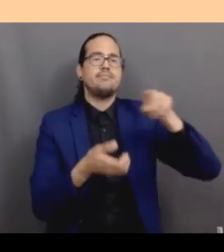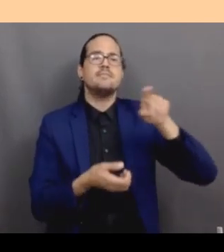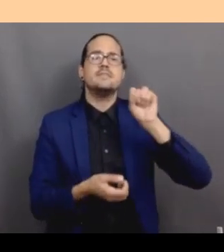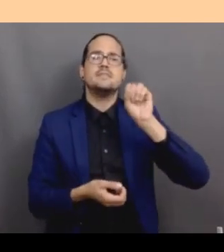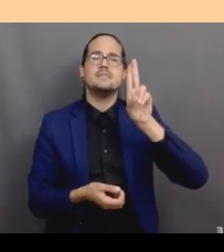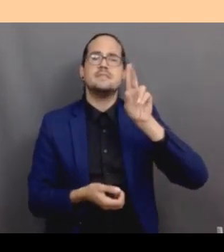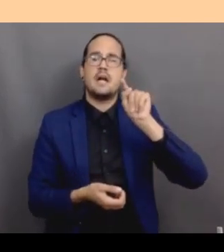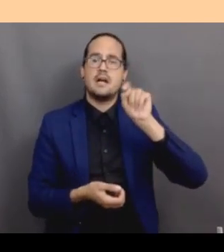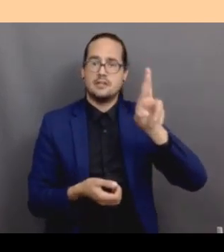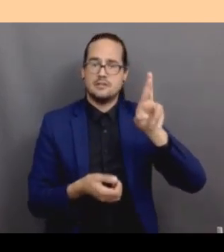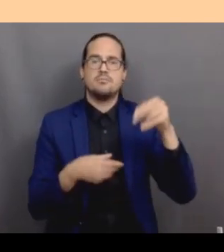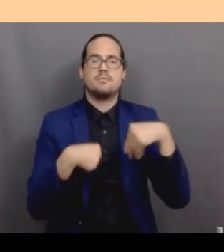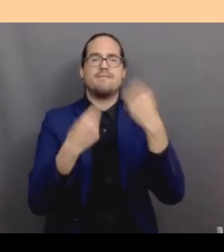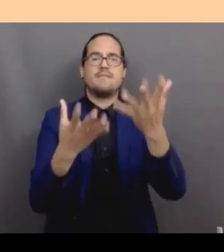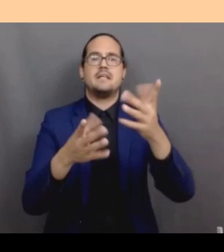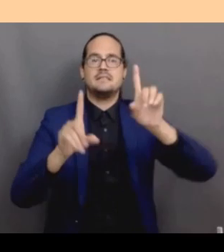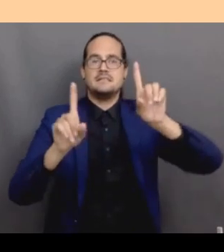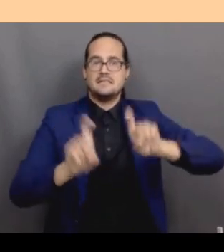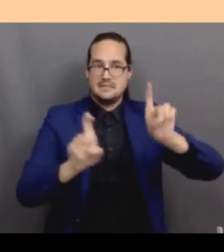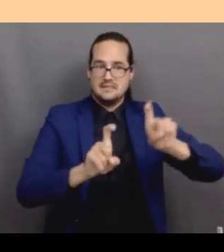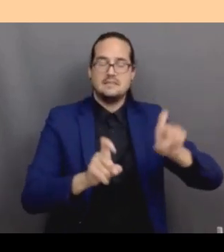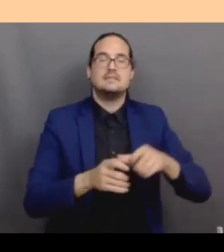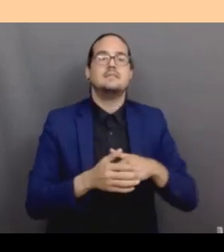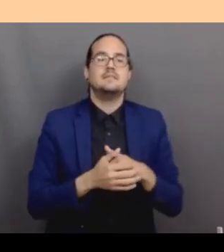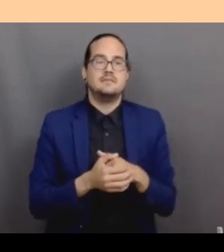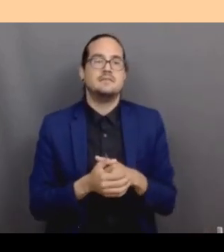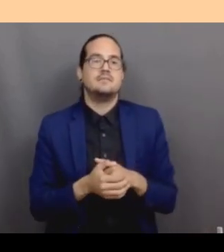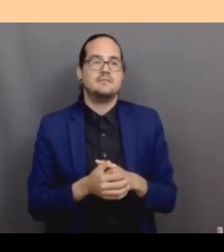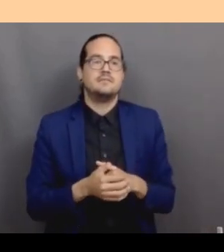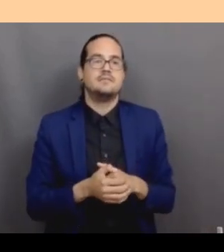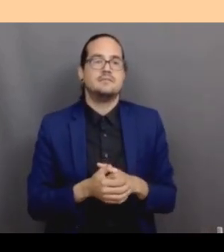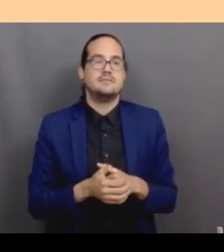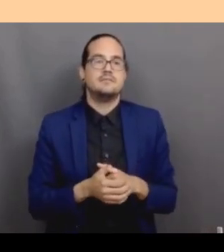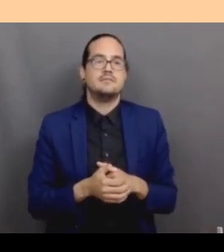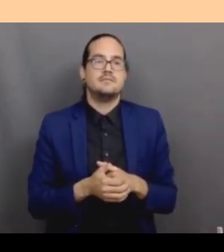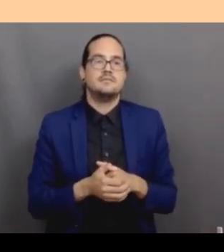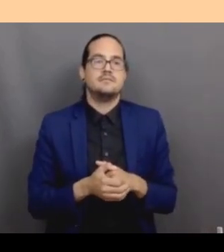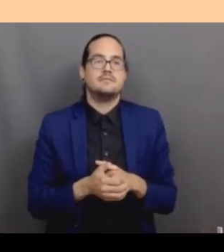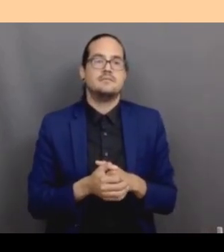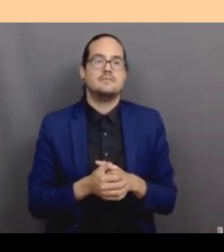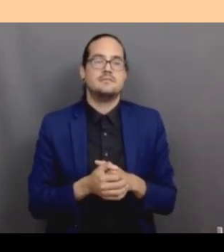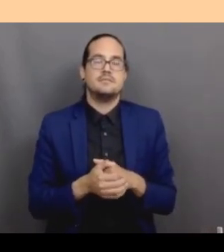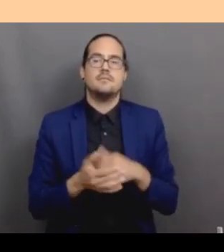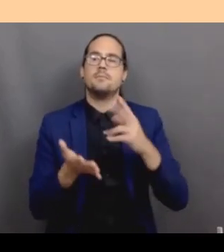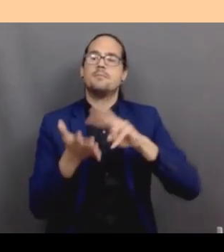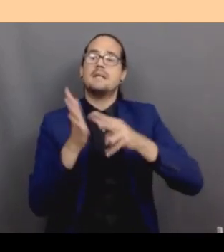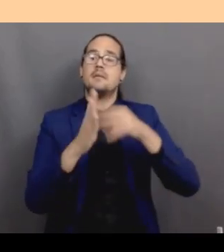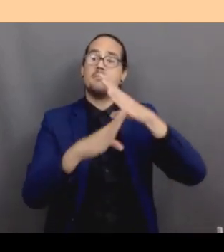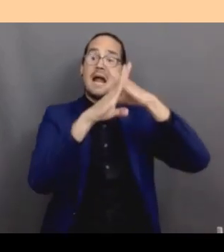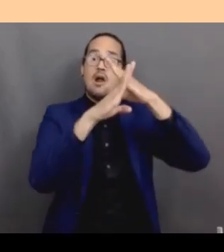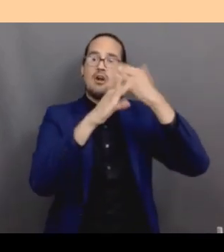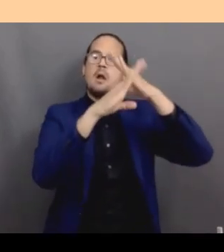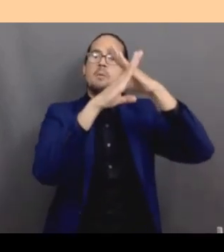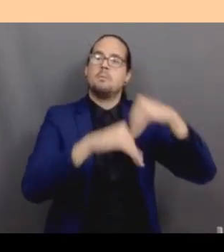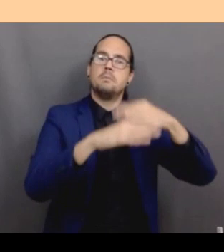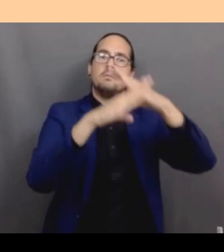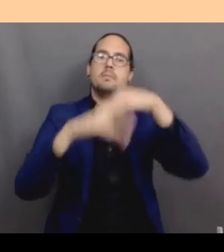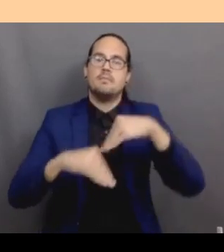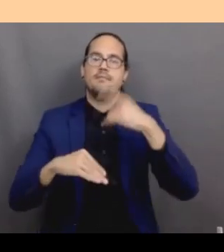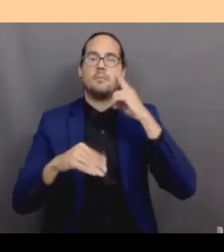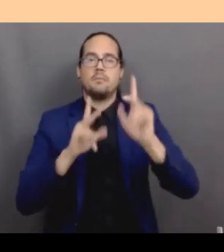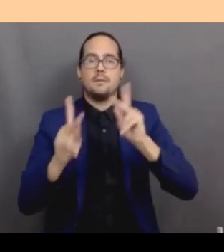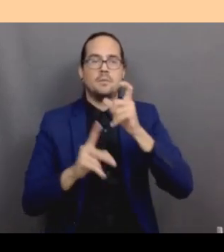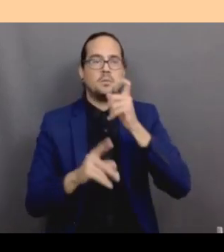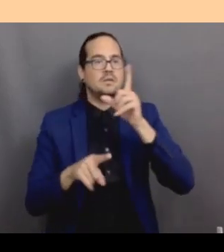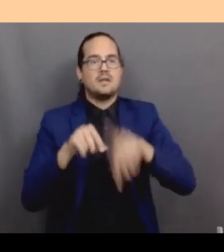less barriers for testing. We are also going to be piloting self-referral for essential workers. And I mentioned